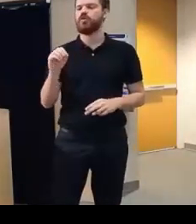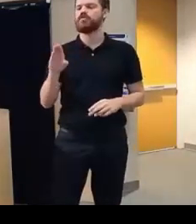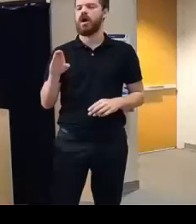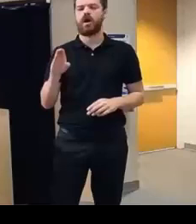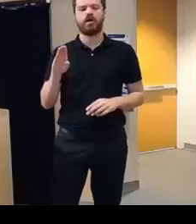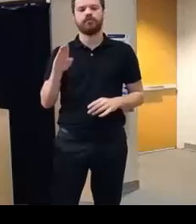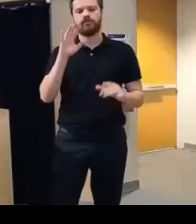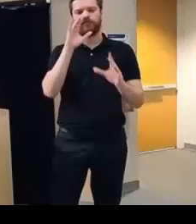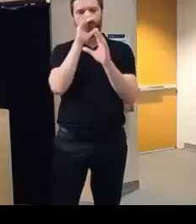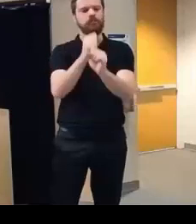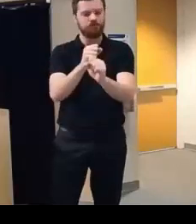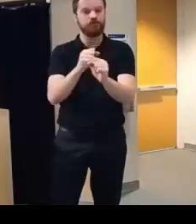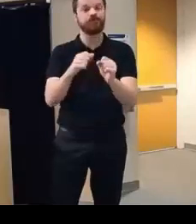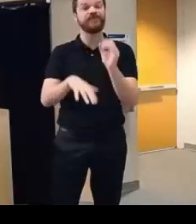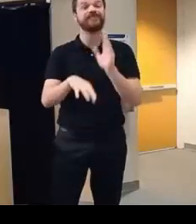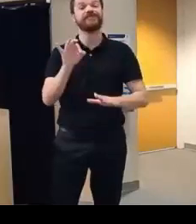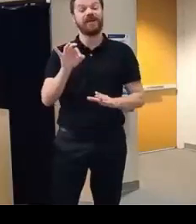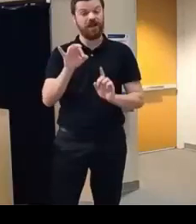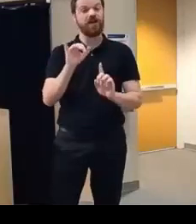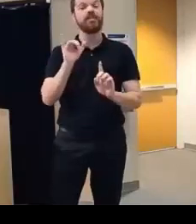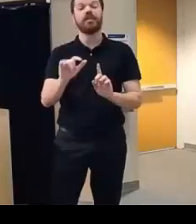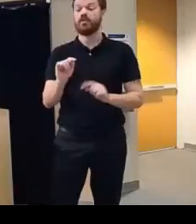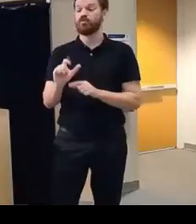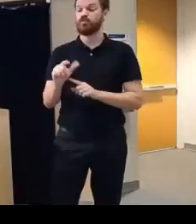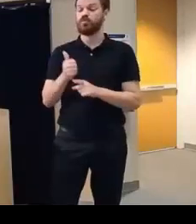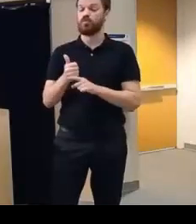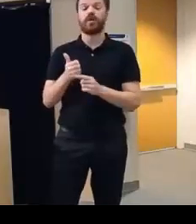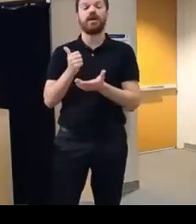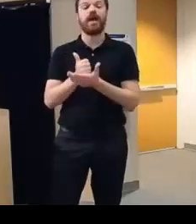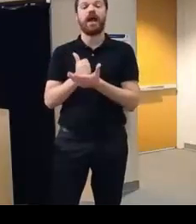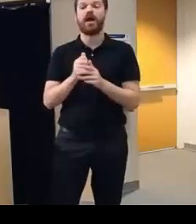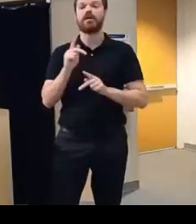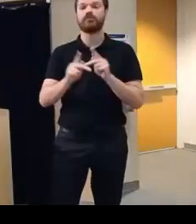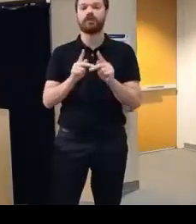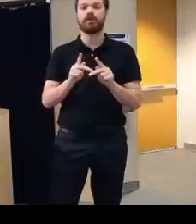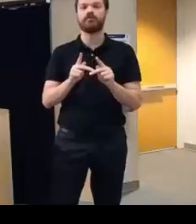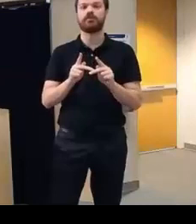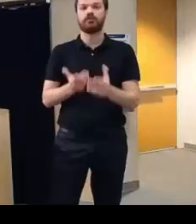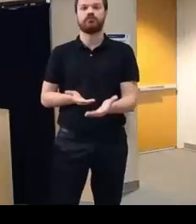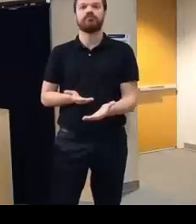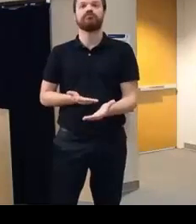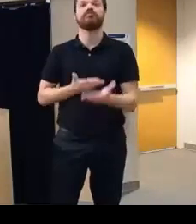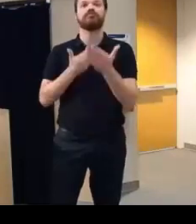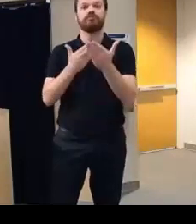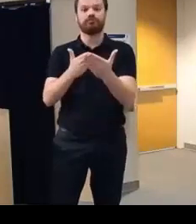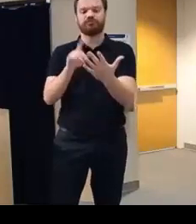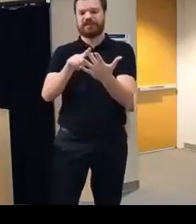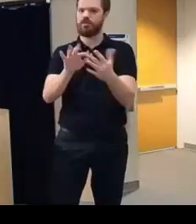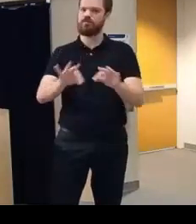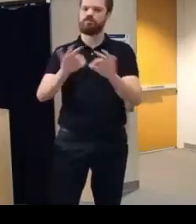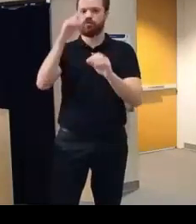And basically what we found was that our tool helped patients bring up what was really important to them earlier in the office